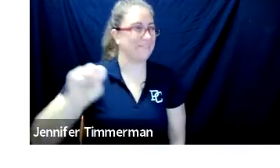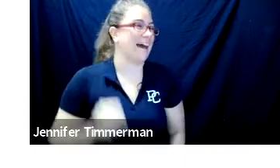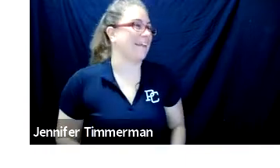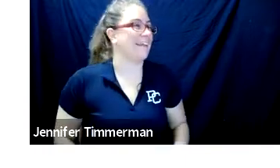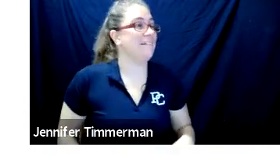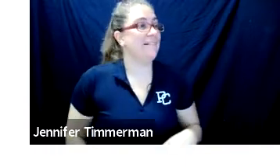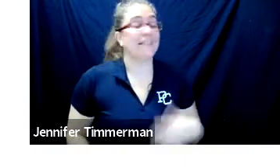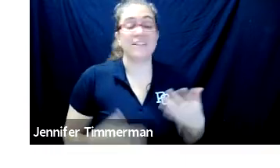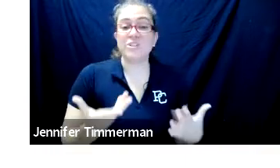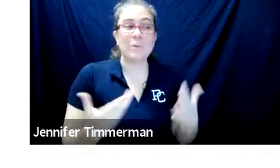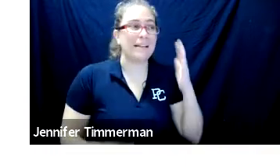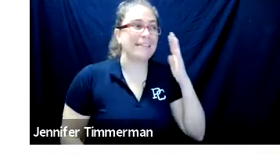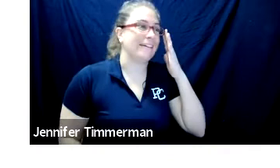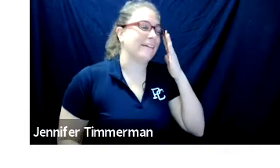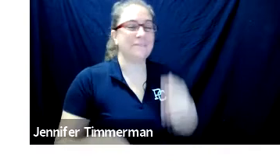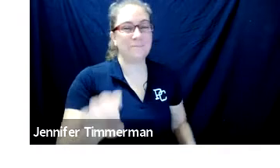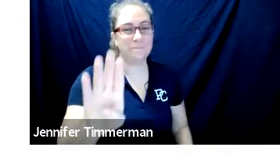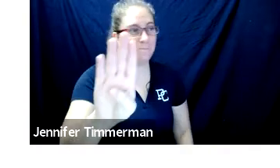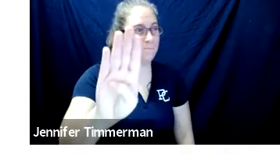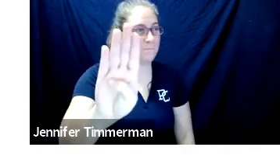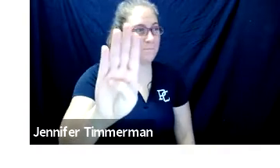Beautiful. You've got it. Let's do Benita.